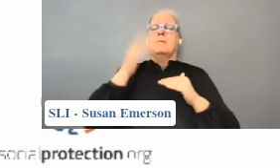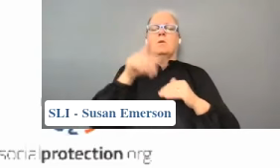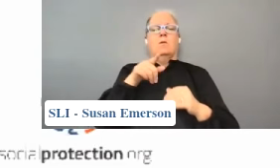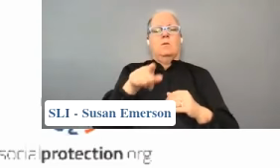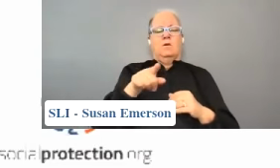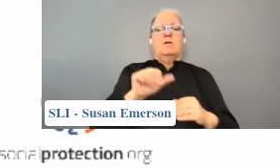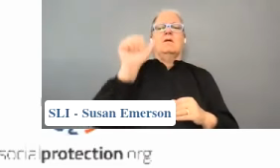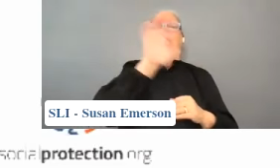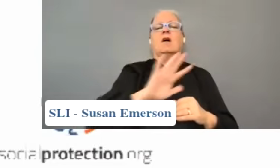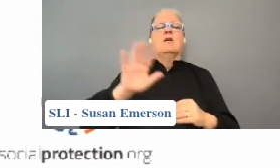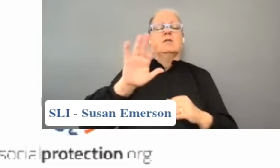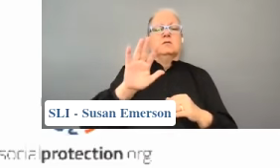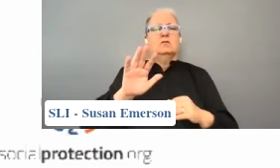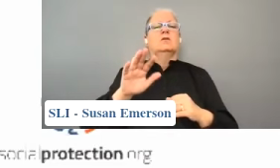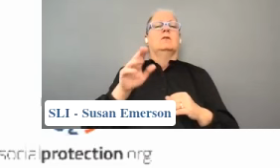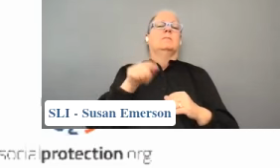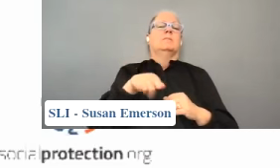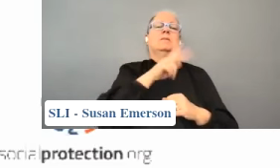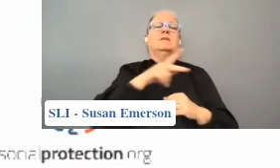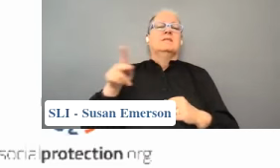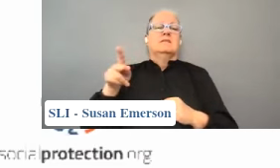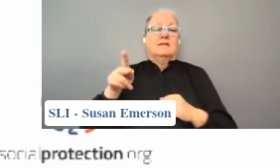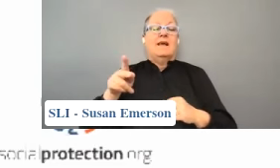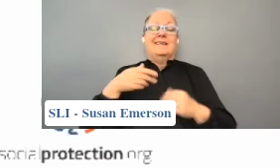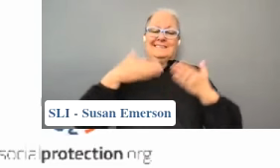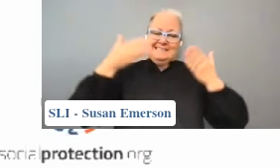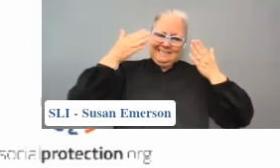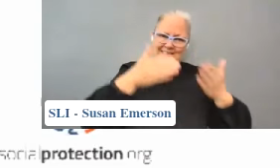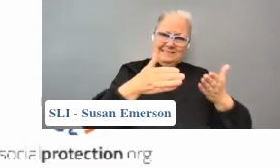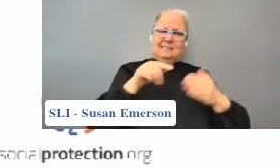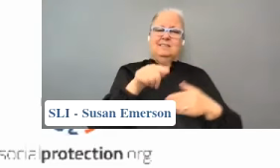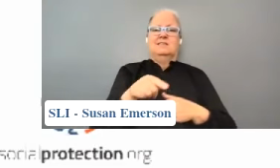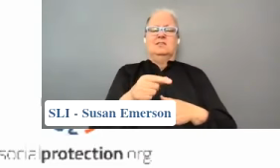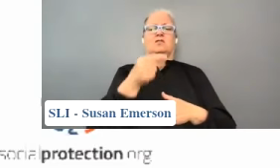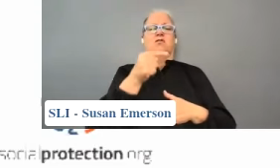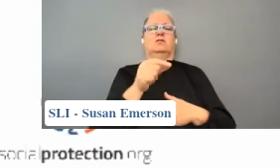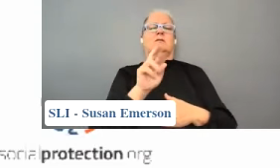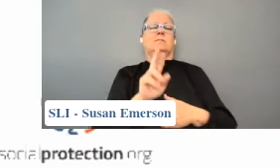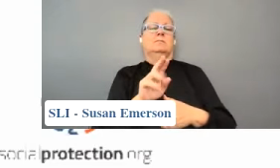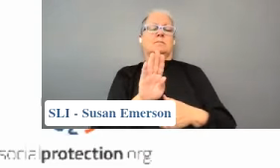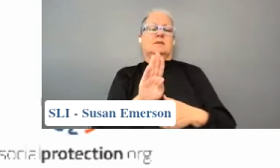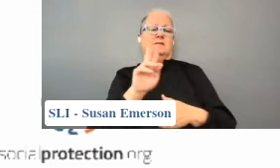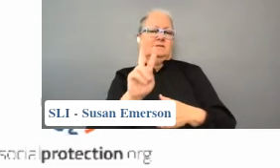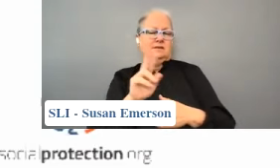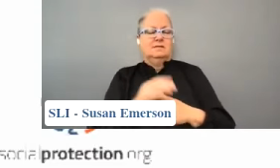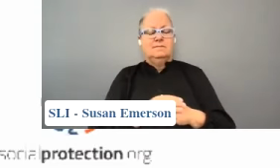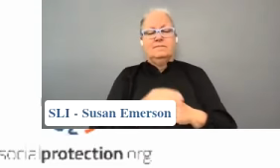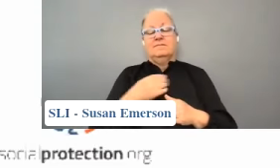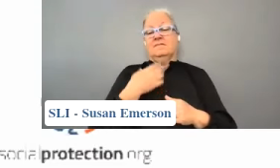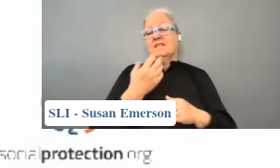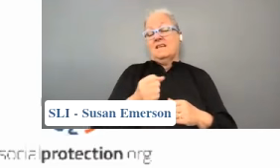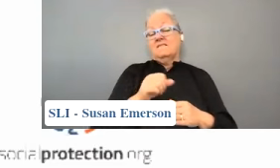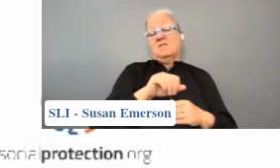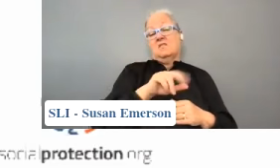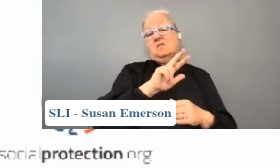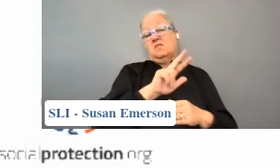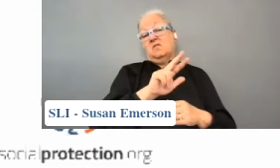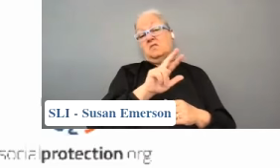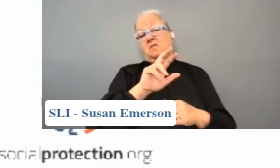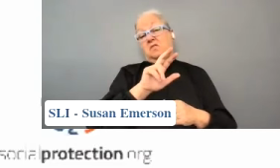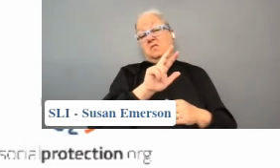of addressing gender-based violence. In most countries in the Asia Pacific, 30 to 55% of women have